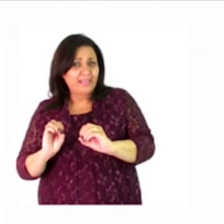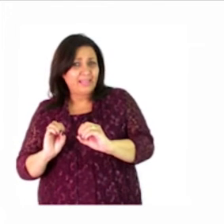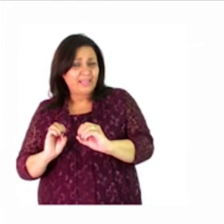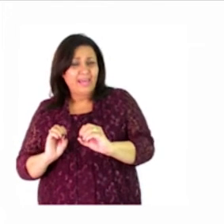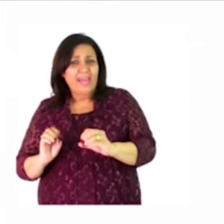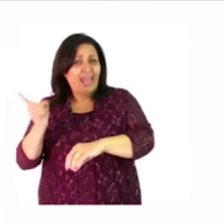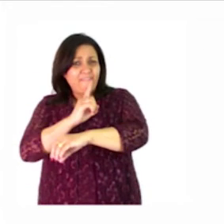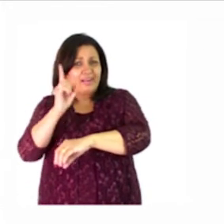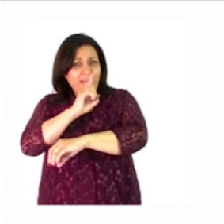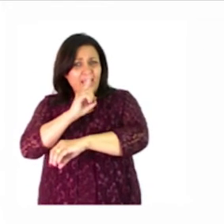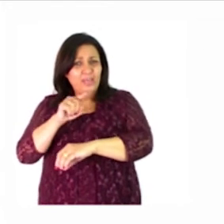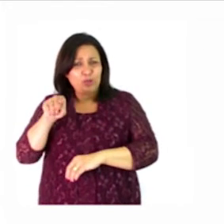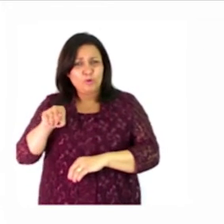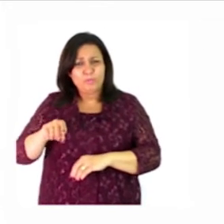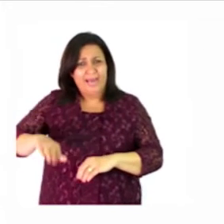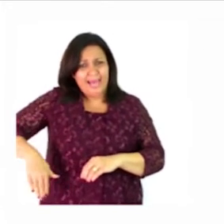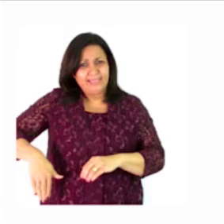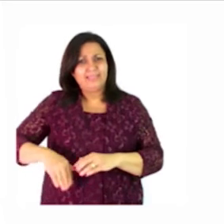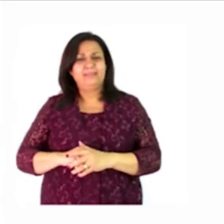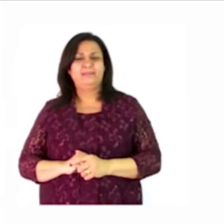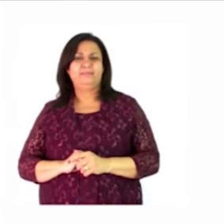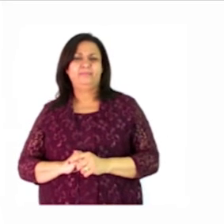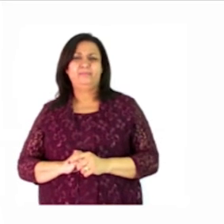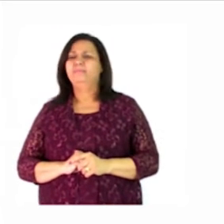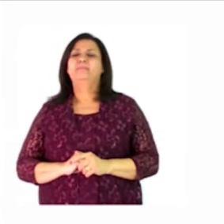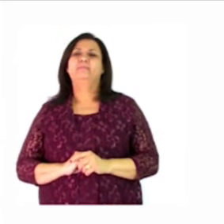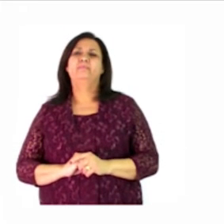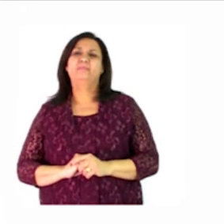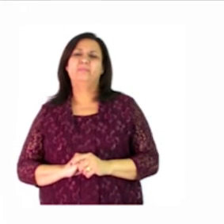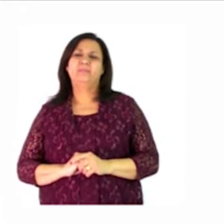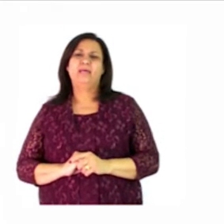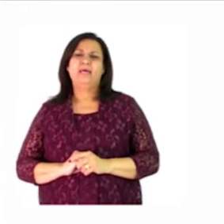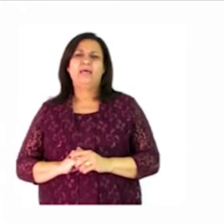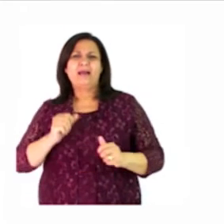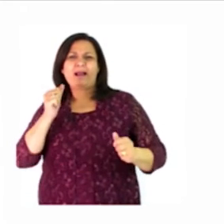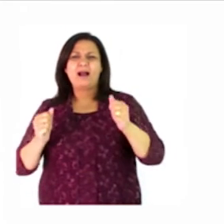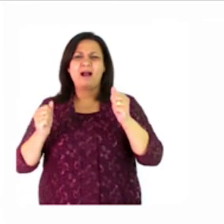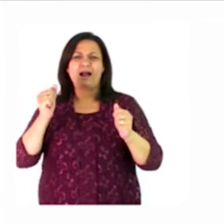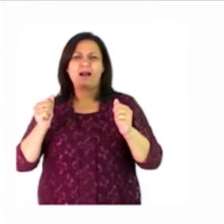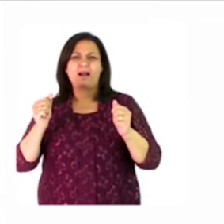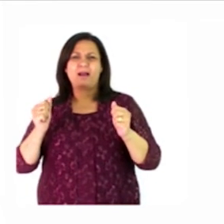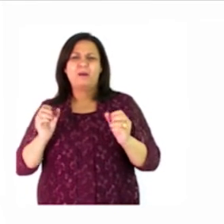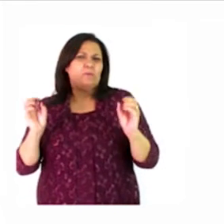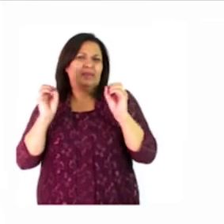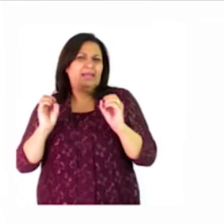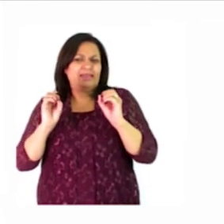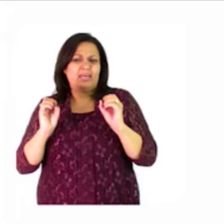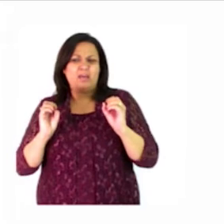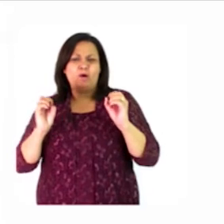for school every day. Can you imagine driving a car without